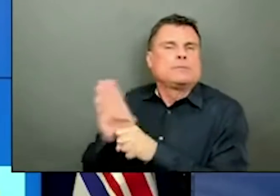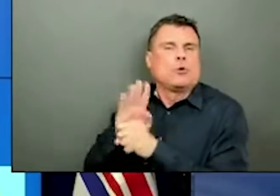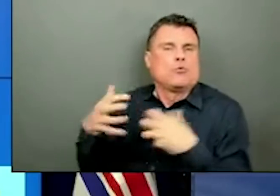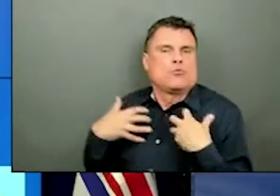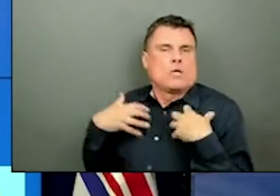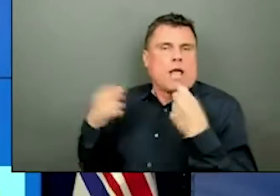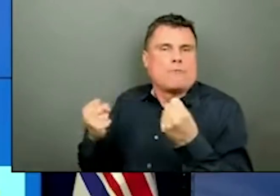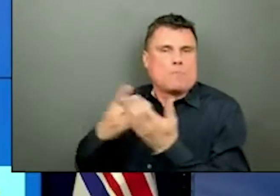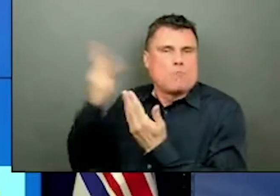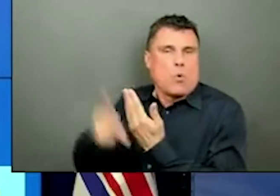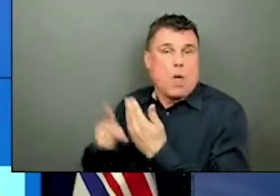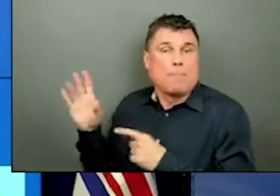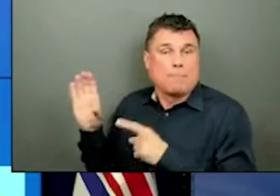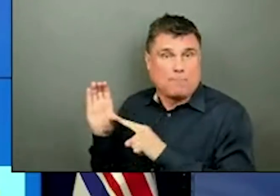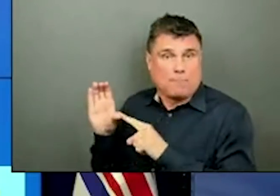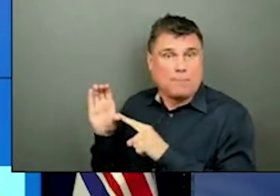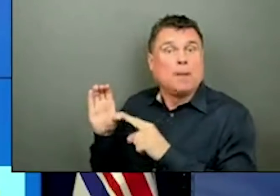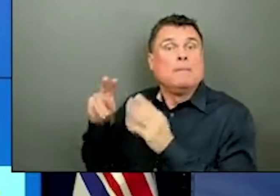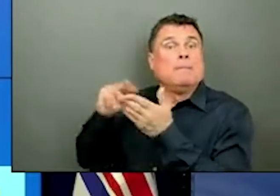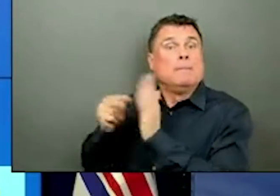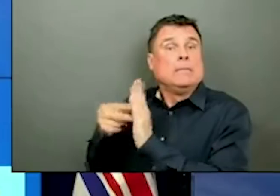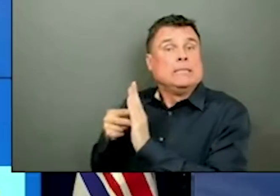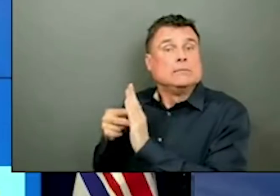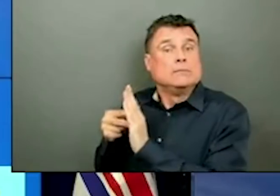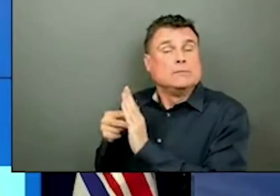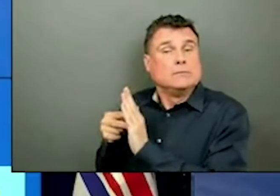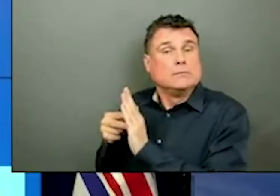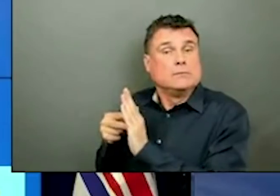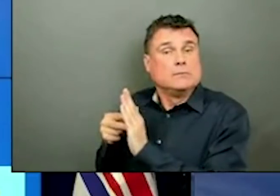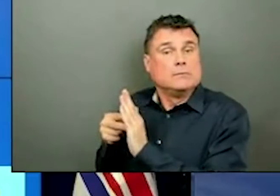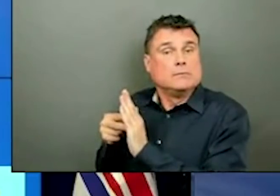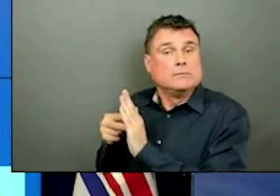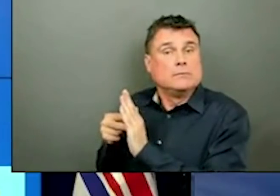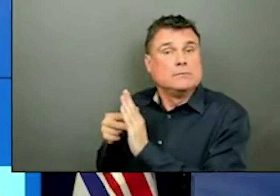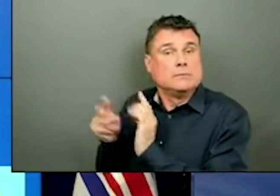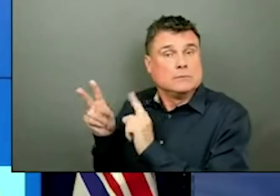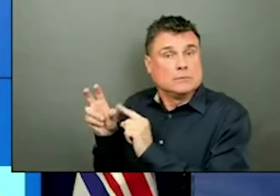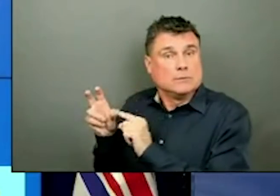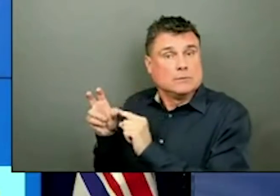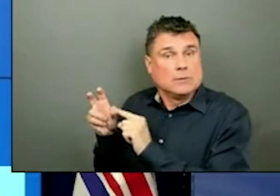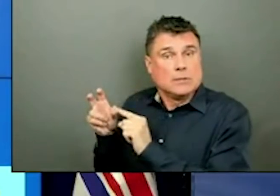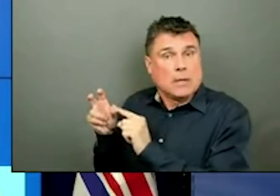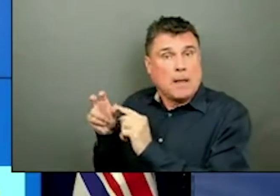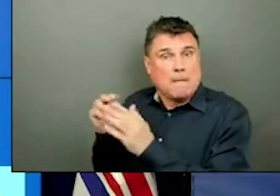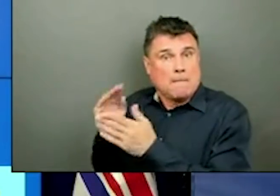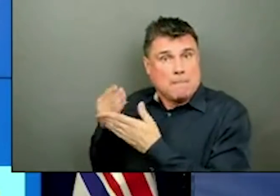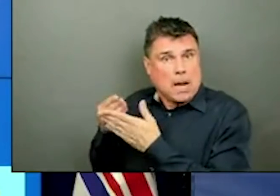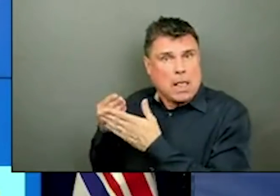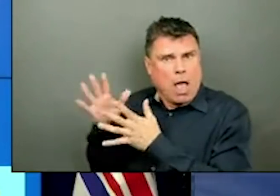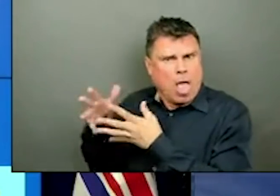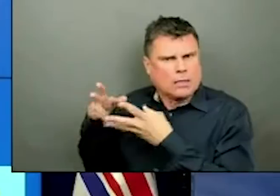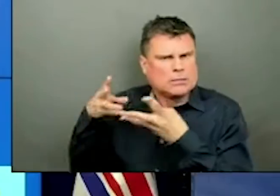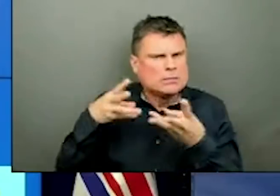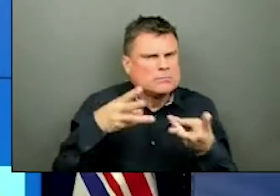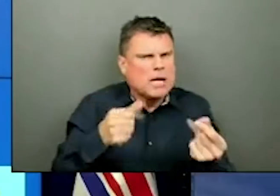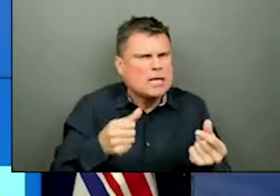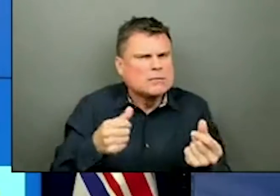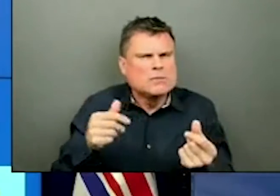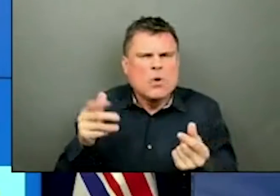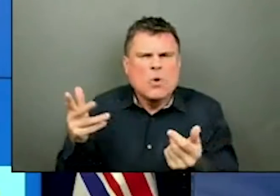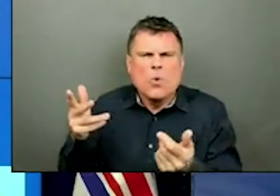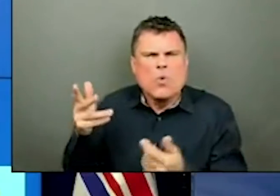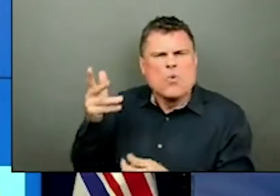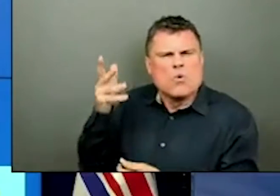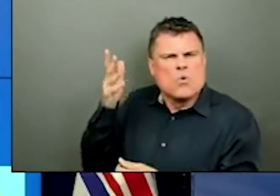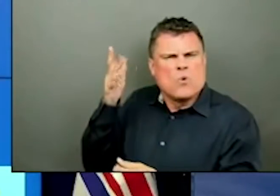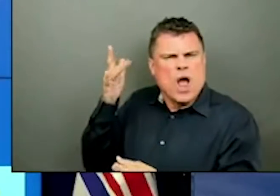I guess, that you can't spend the money that's in that program? Or I'm just trying to understand why you would take it